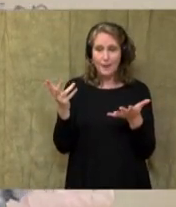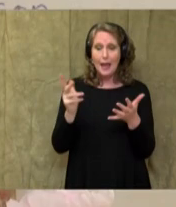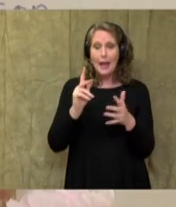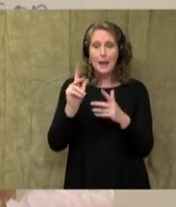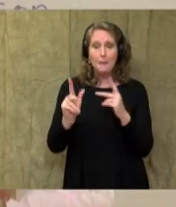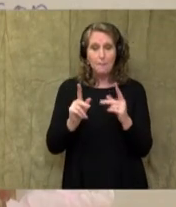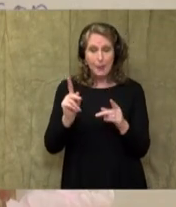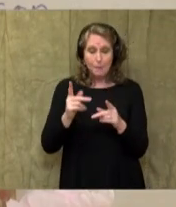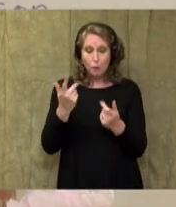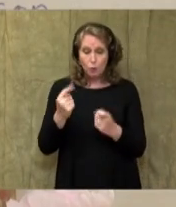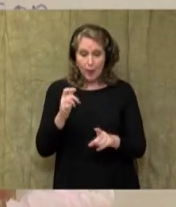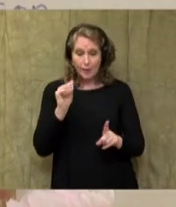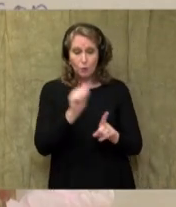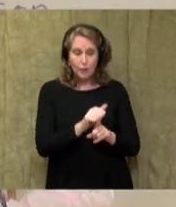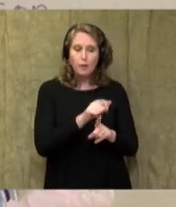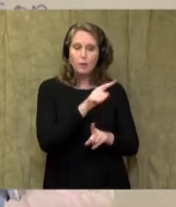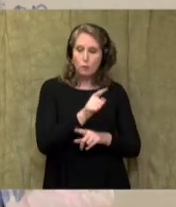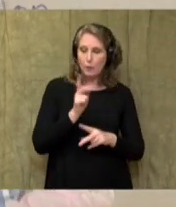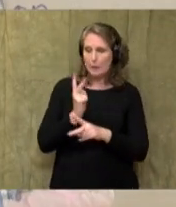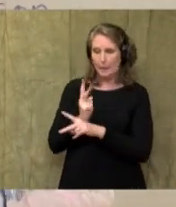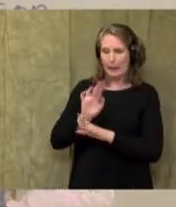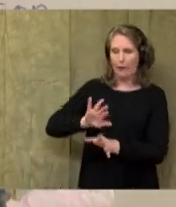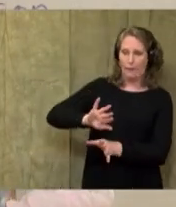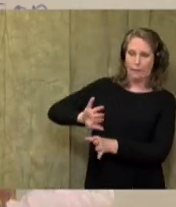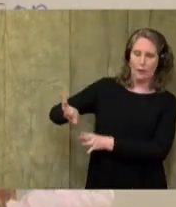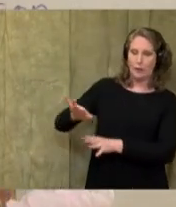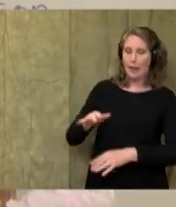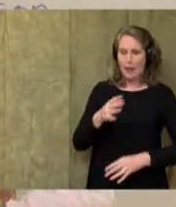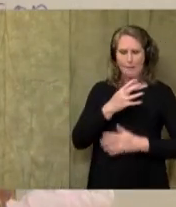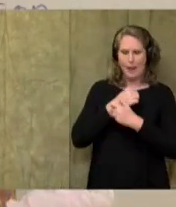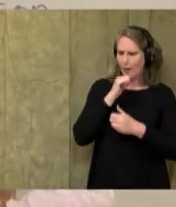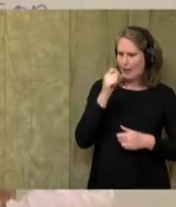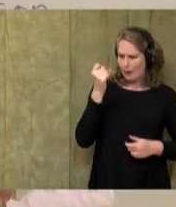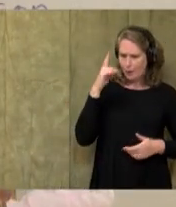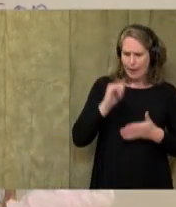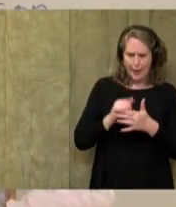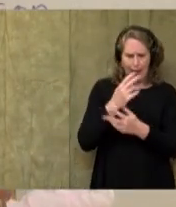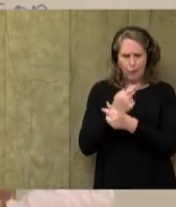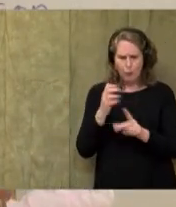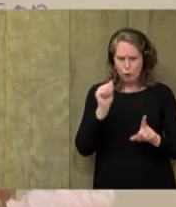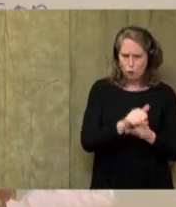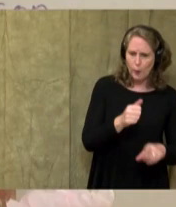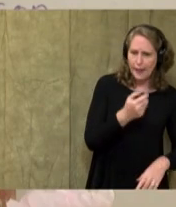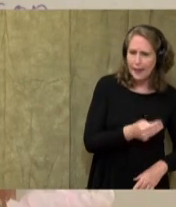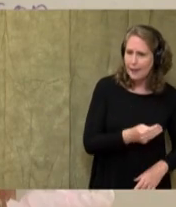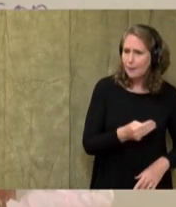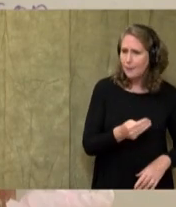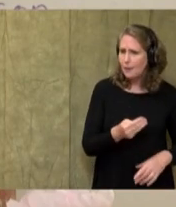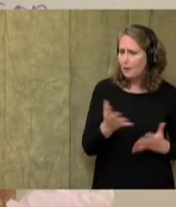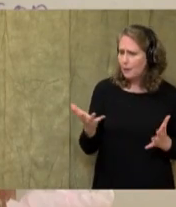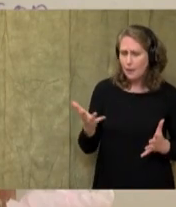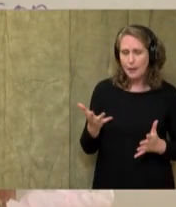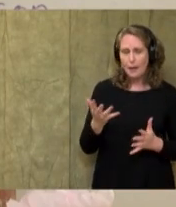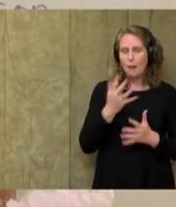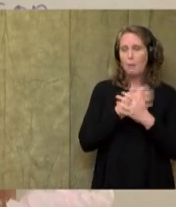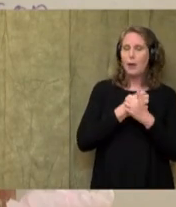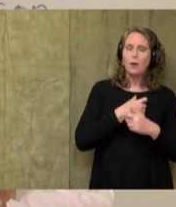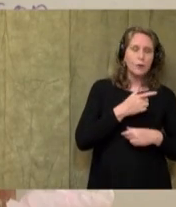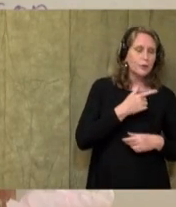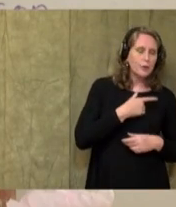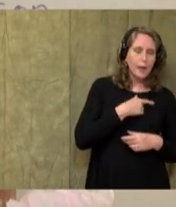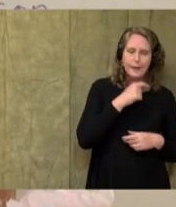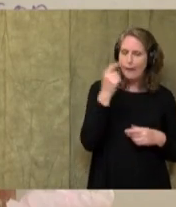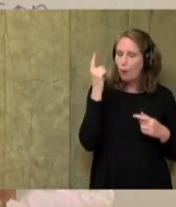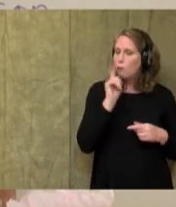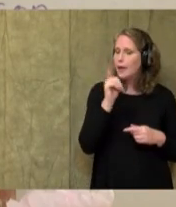are trying to trick you. Because Bear didn't realize that at first, did he? No, he was just as lazy